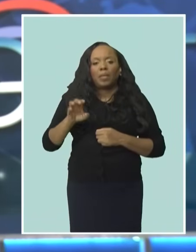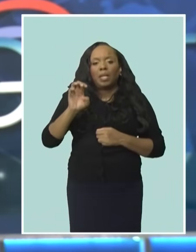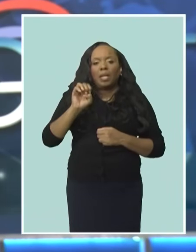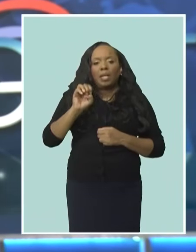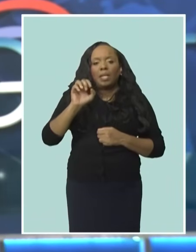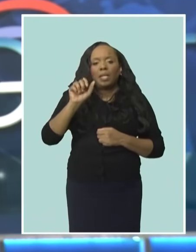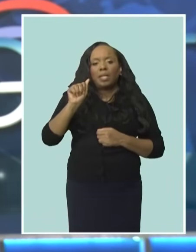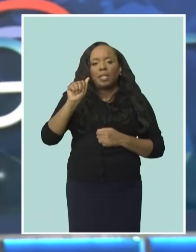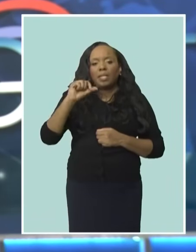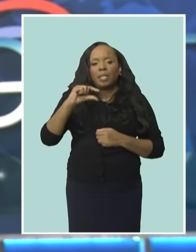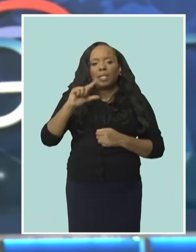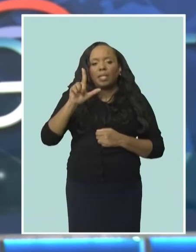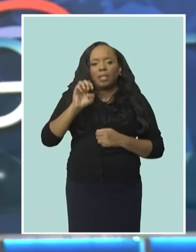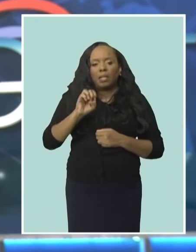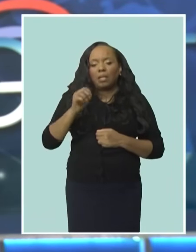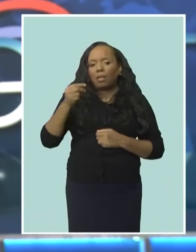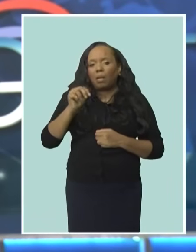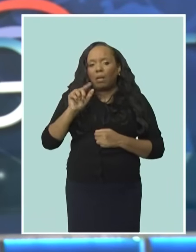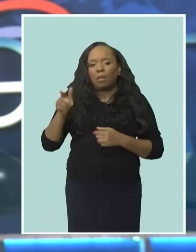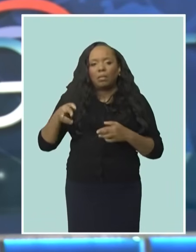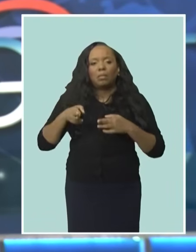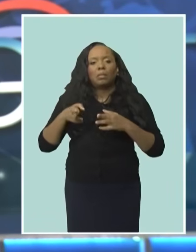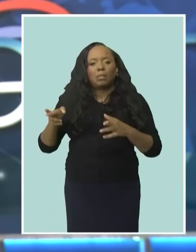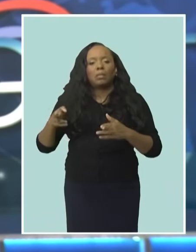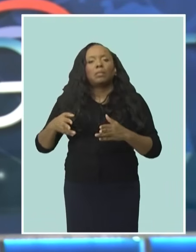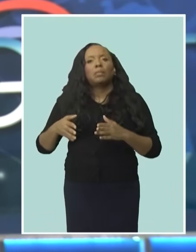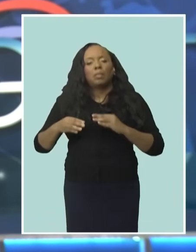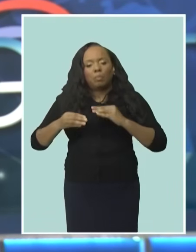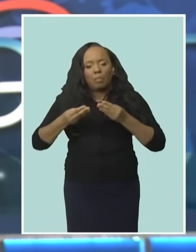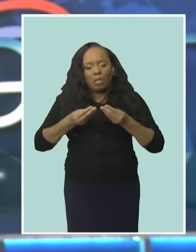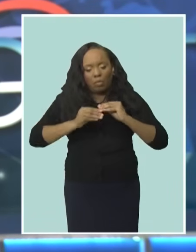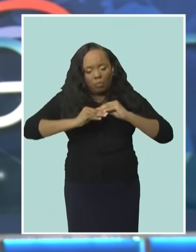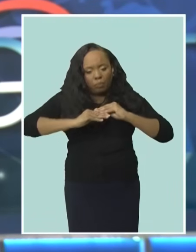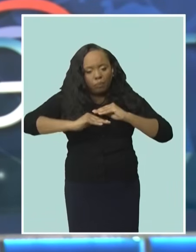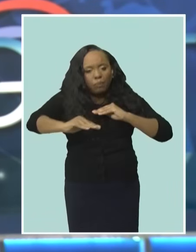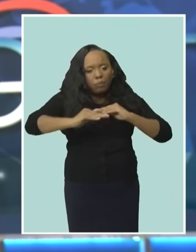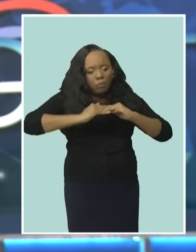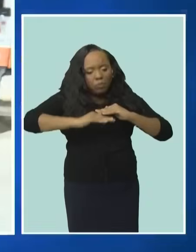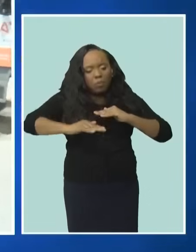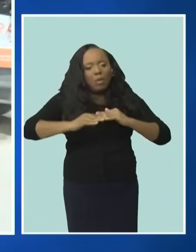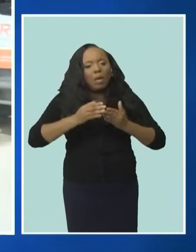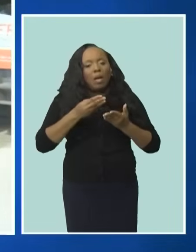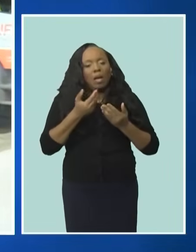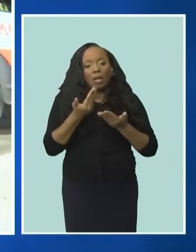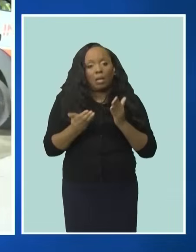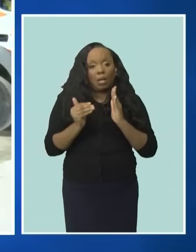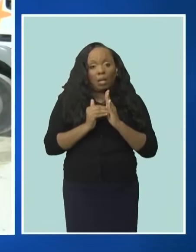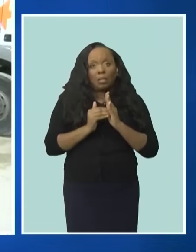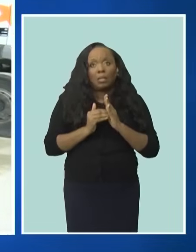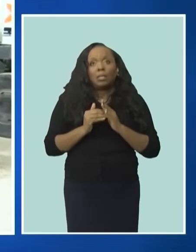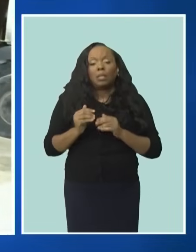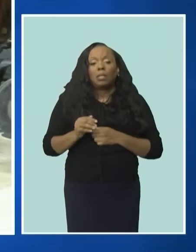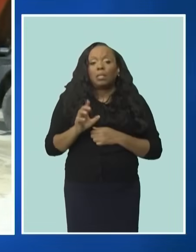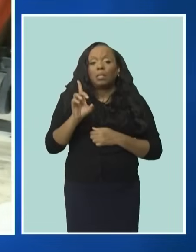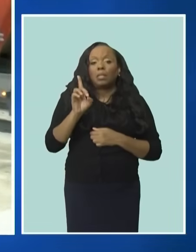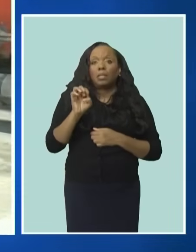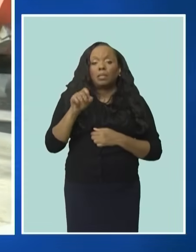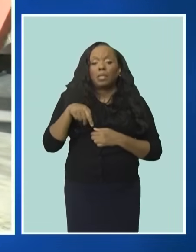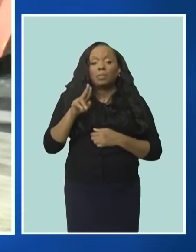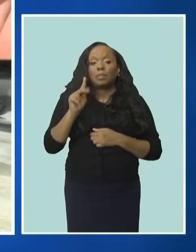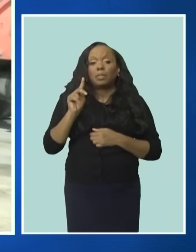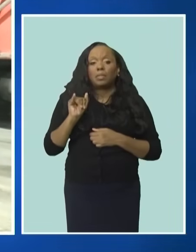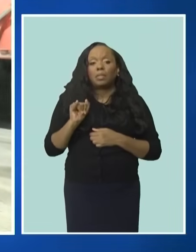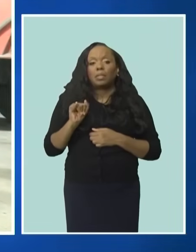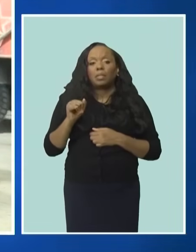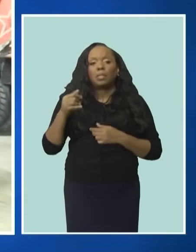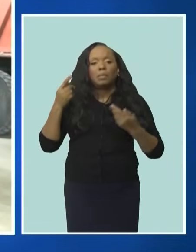Main Road is being repaved as part of the Focus Roads program. Deputy Prime Minister and Minister of Transport and Works Santia